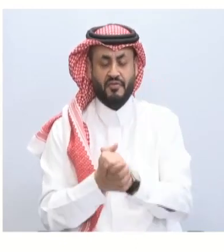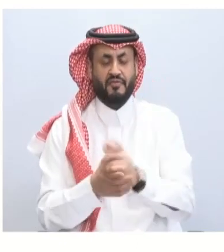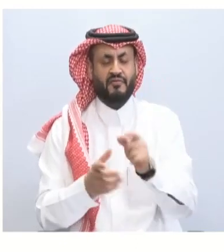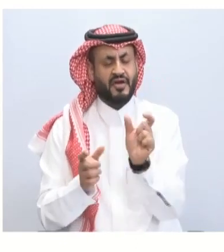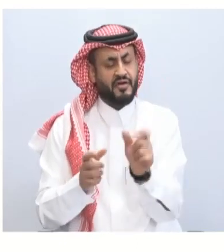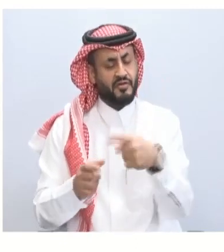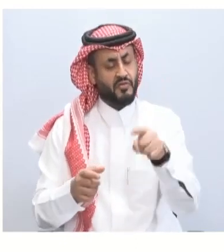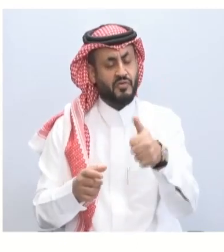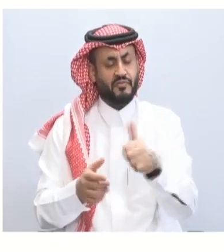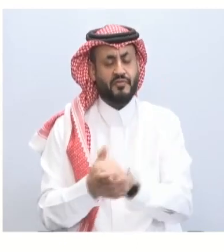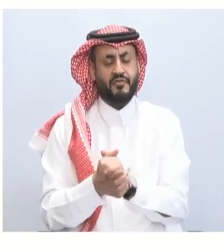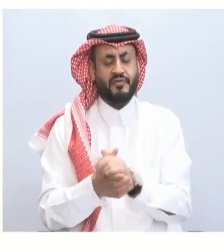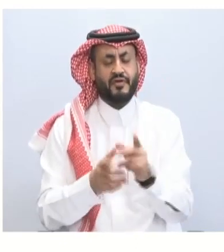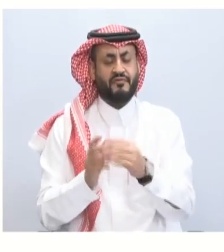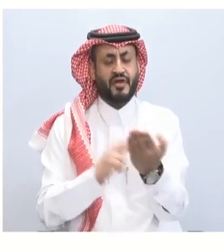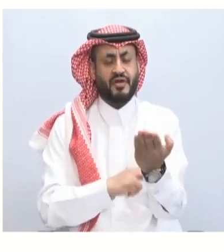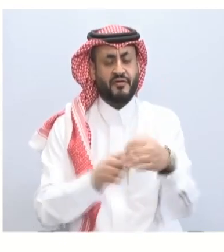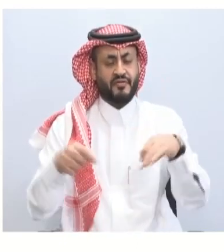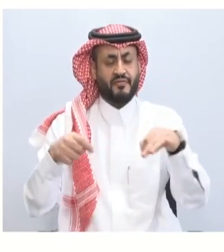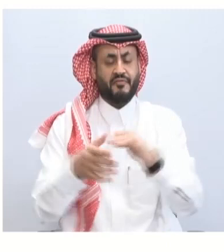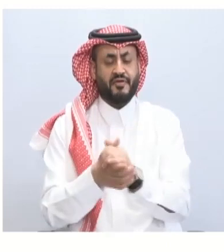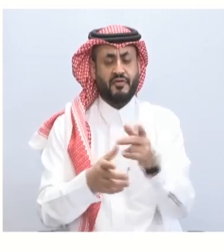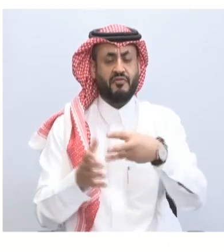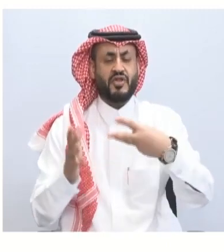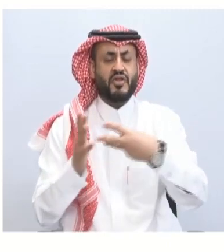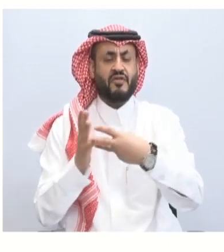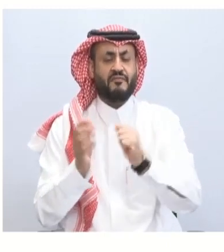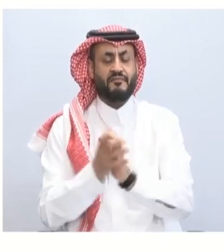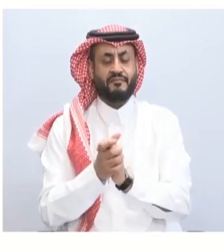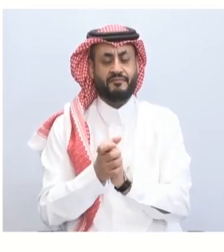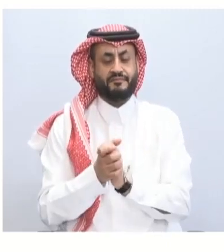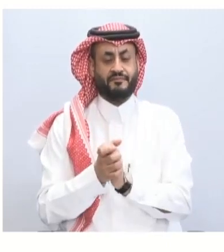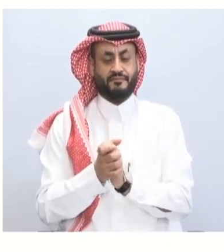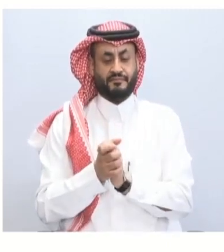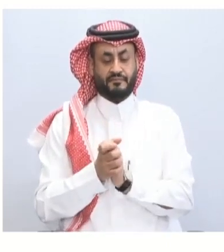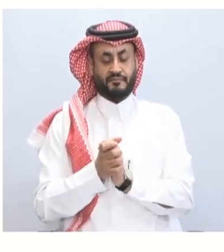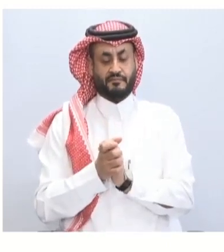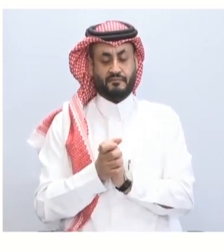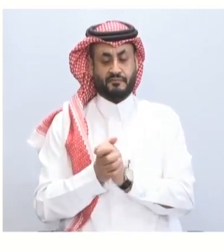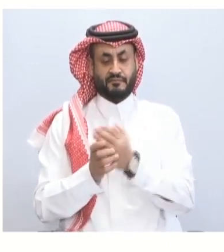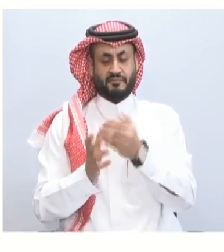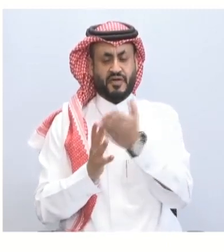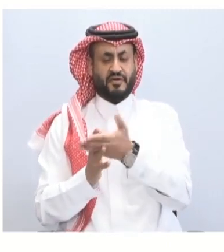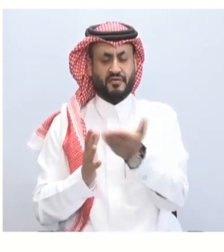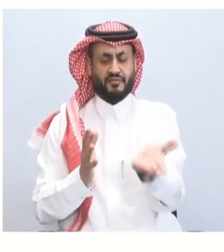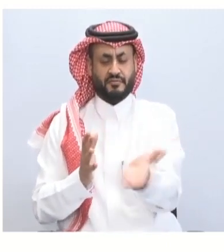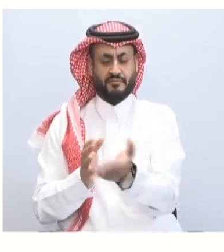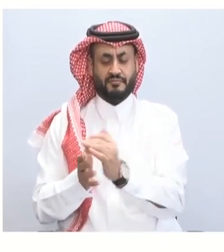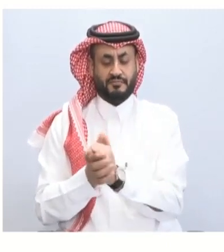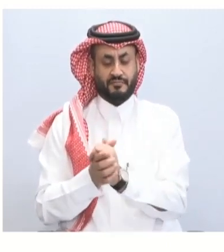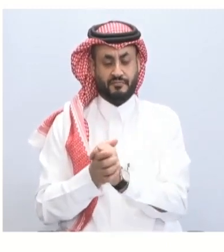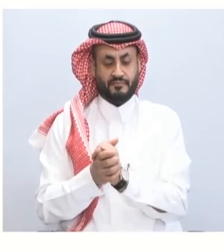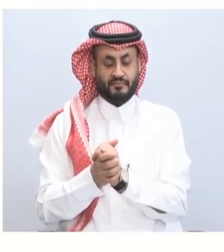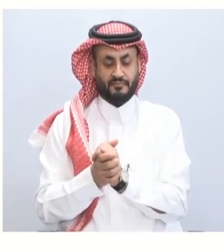abbreviated language in term papers when I get to university." So you can see in this part here, now we have here